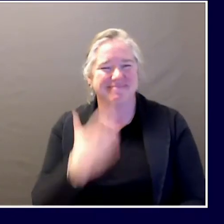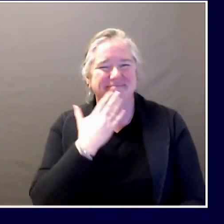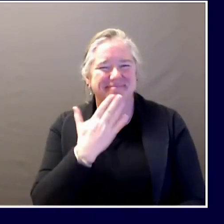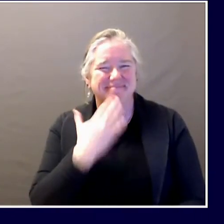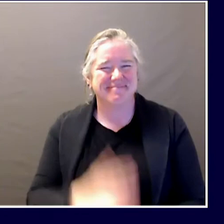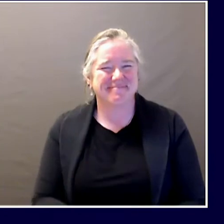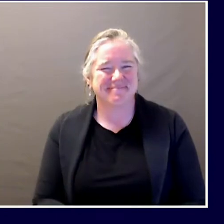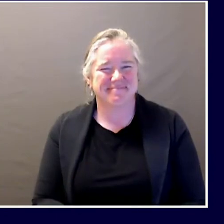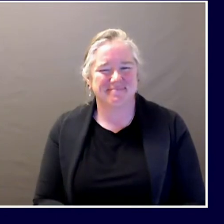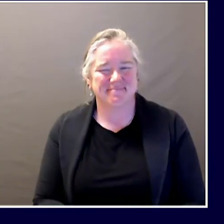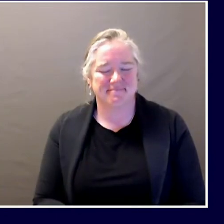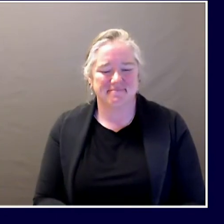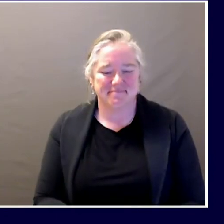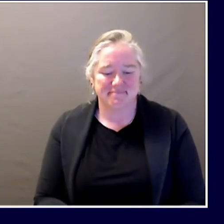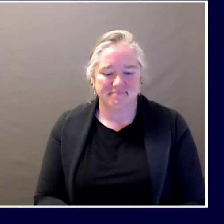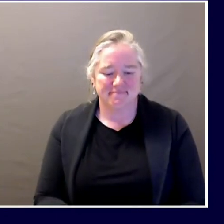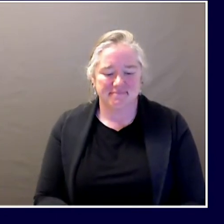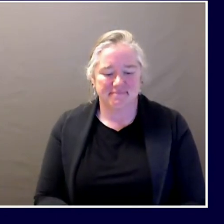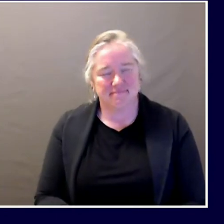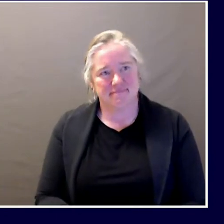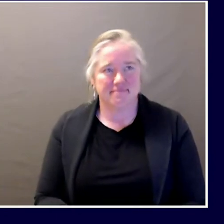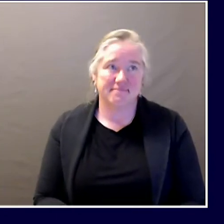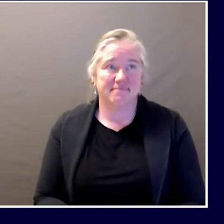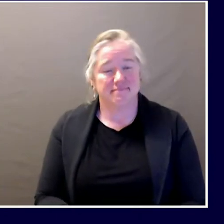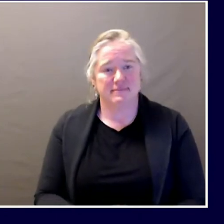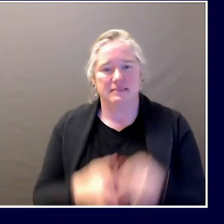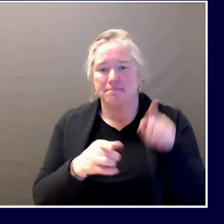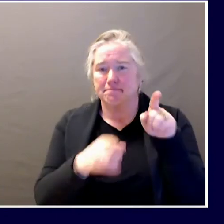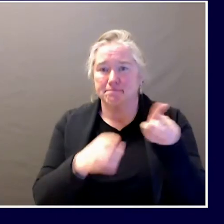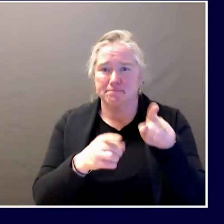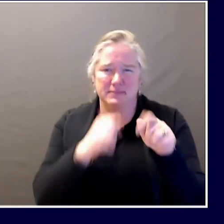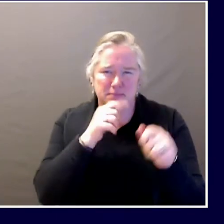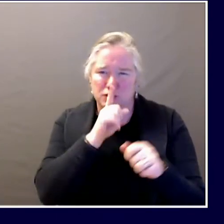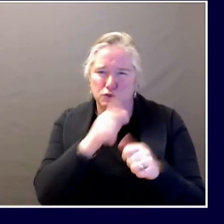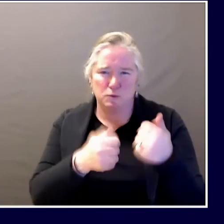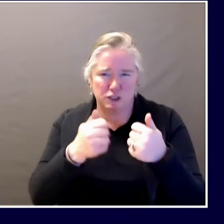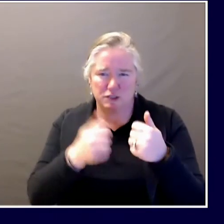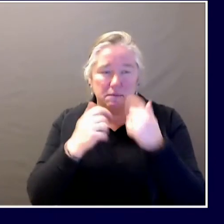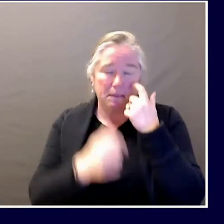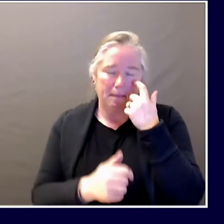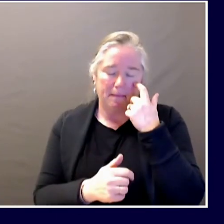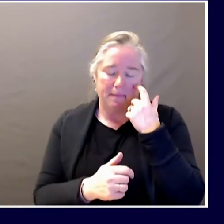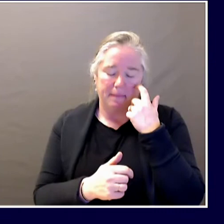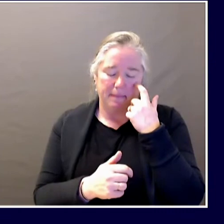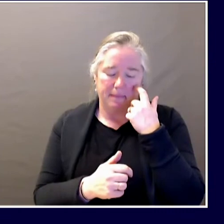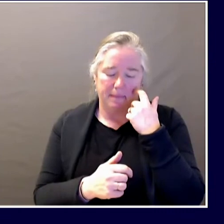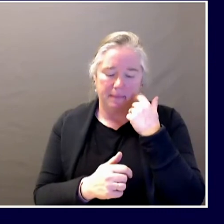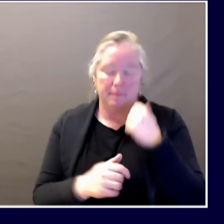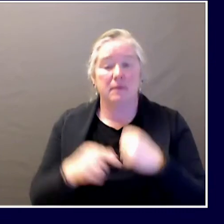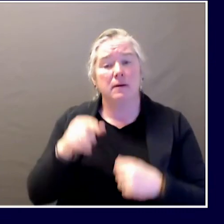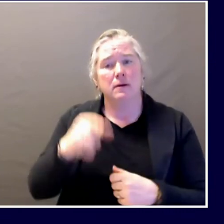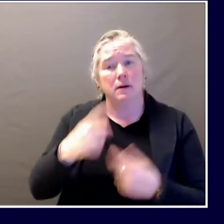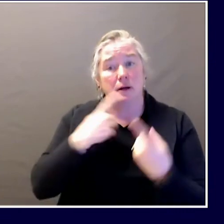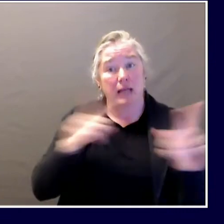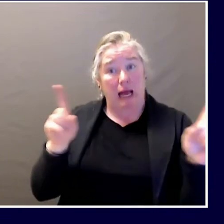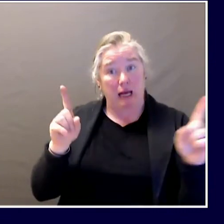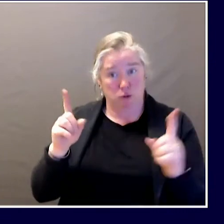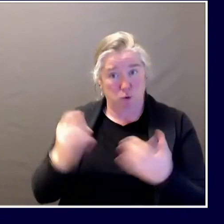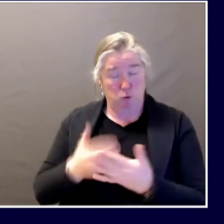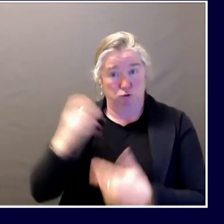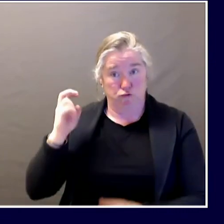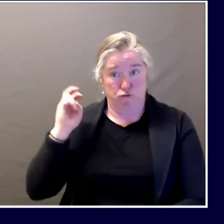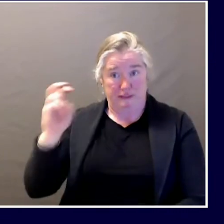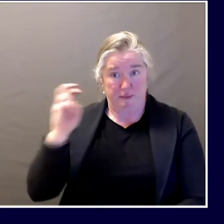Shah. I'm not sure if this question is for you or for Commissioner Lambrew, but will the drivers who are going to be bringing people to